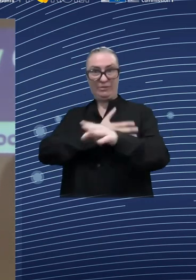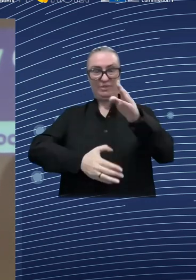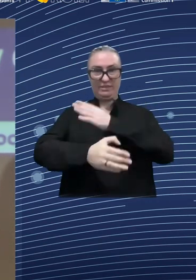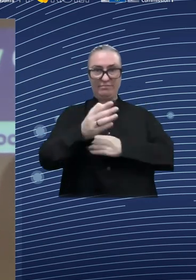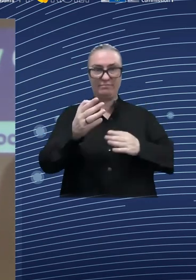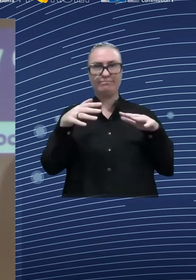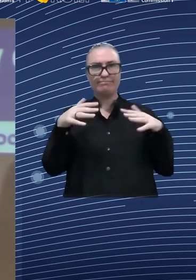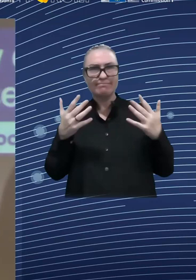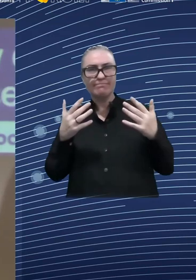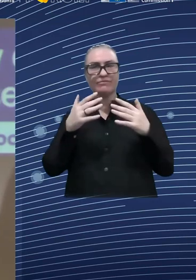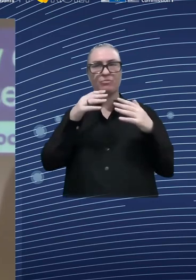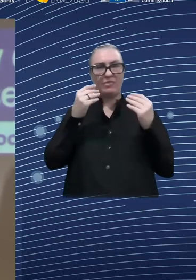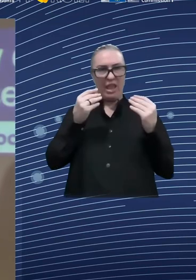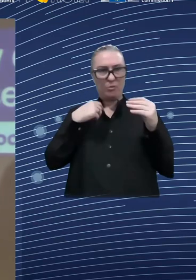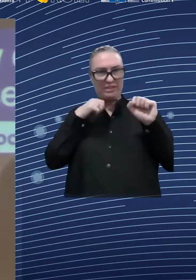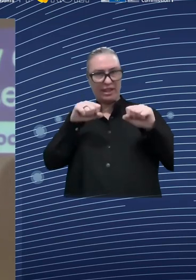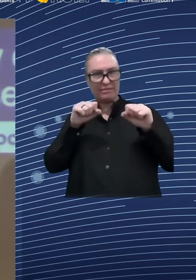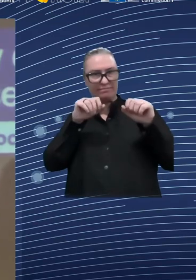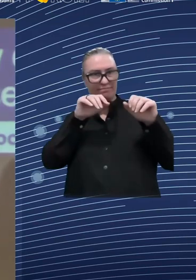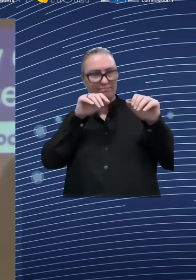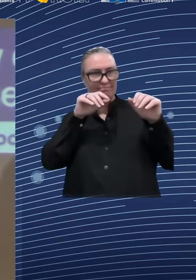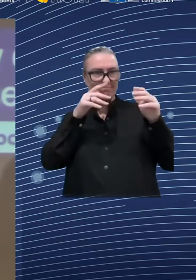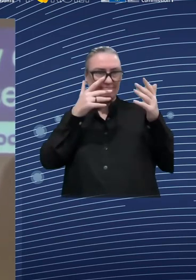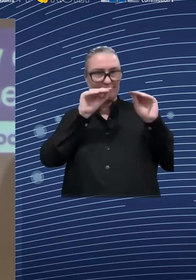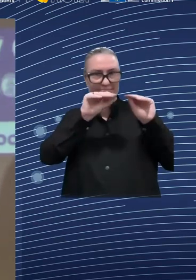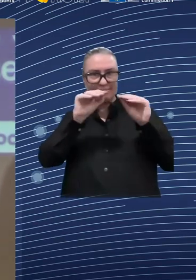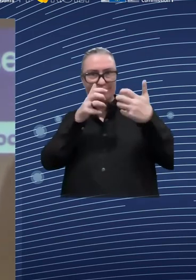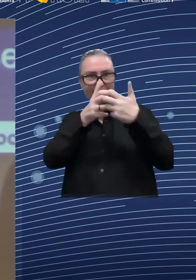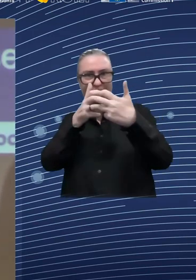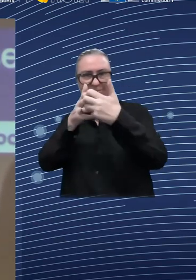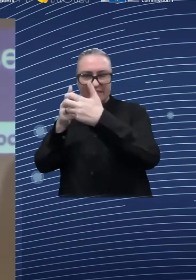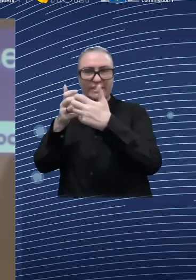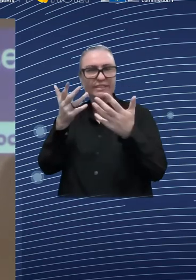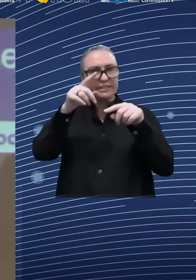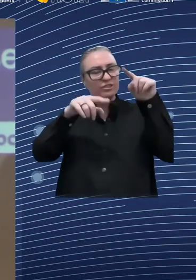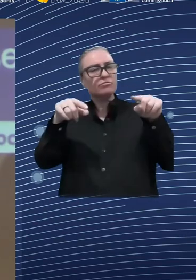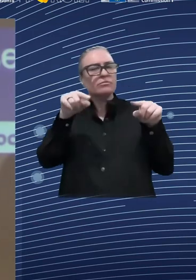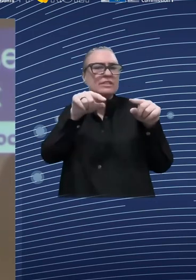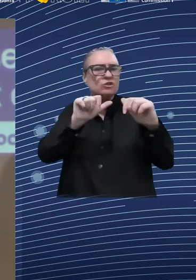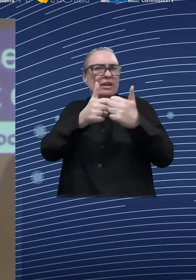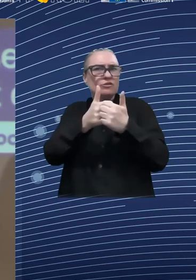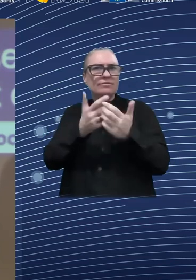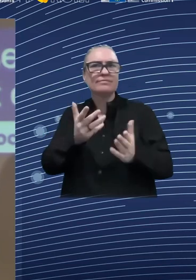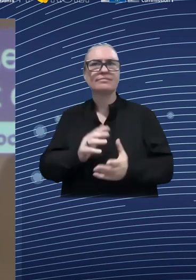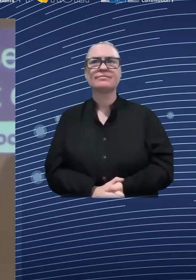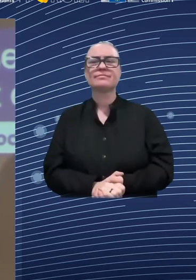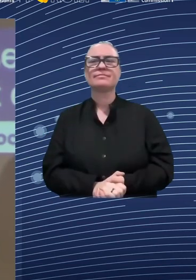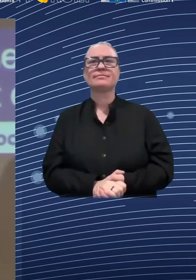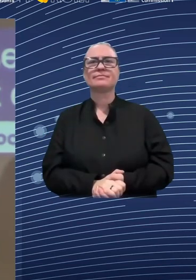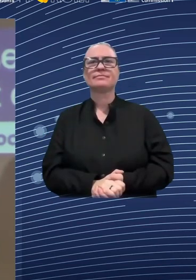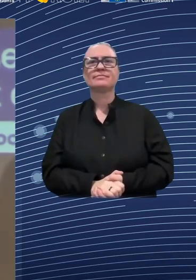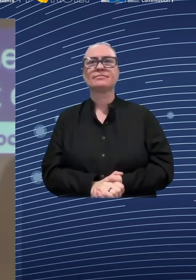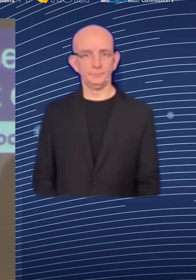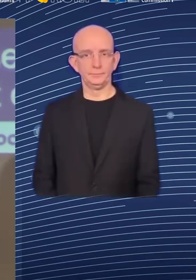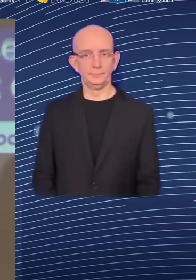And I think we have a lot of work to do here because it's just not easy. Well, you've actually preempted the